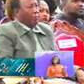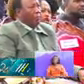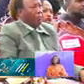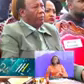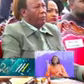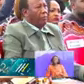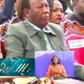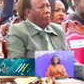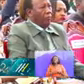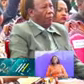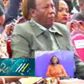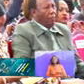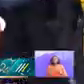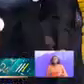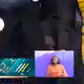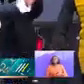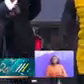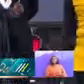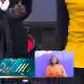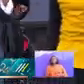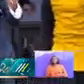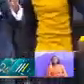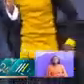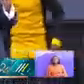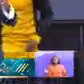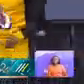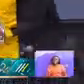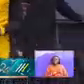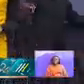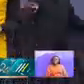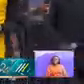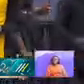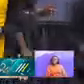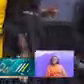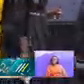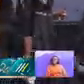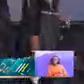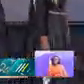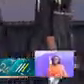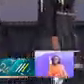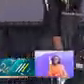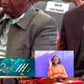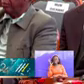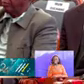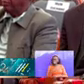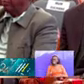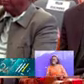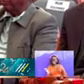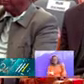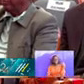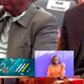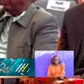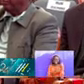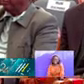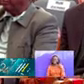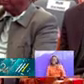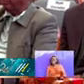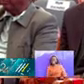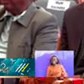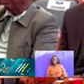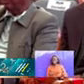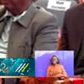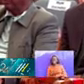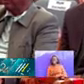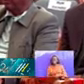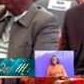you cannot have a holy God interacting with vessels that are defiled I never came to preach to you I came to preach